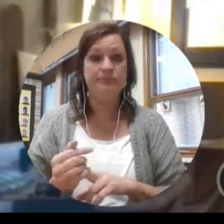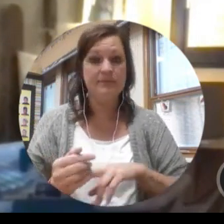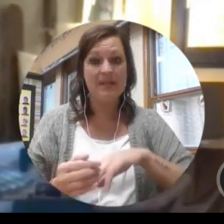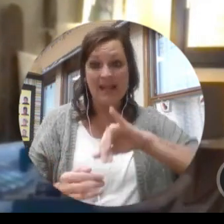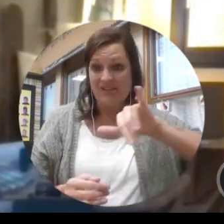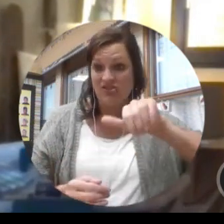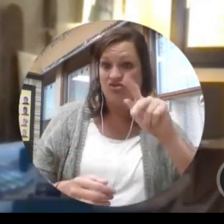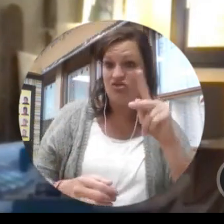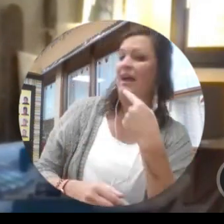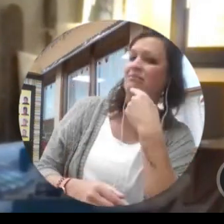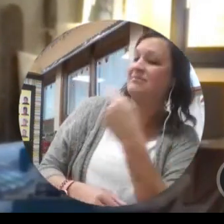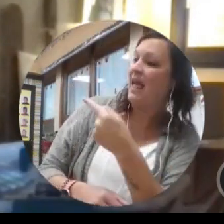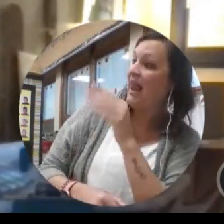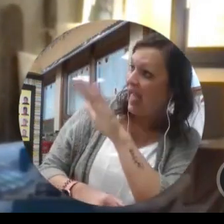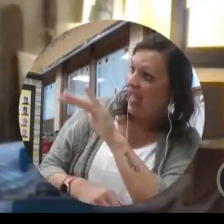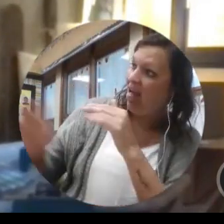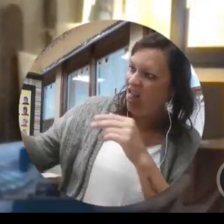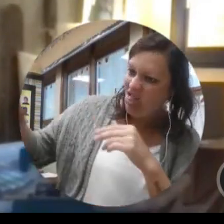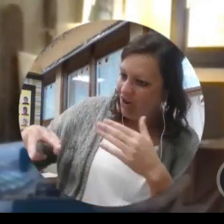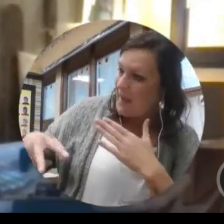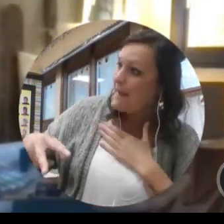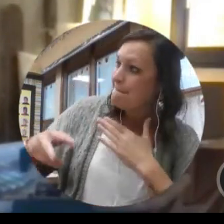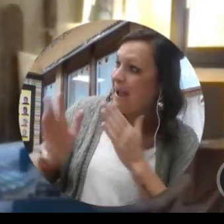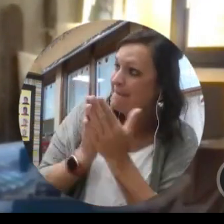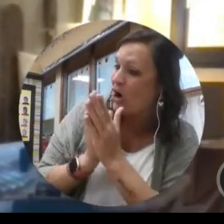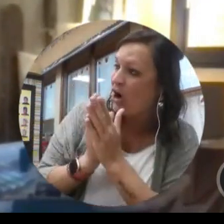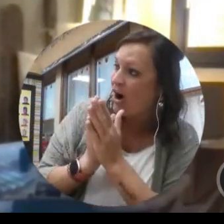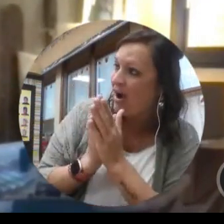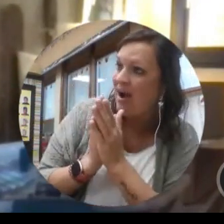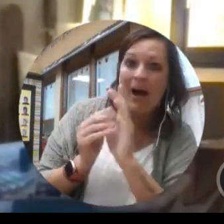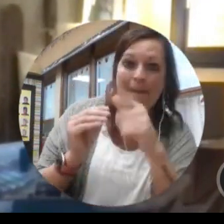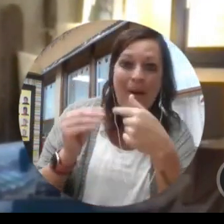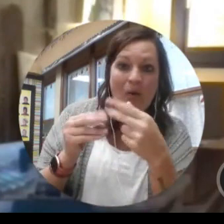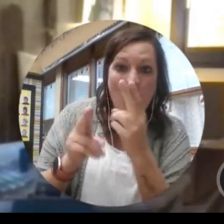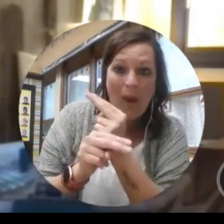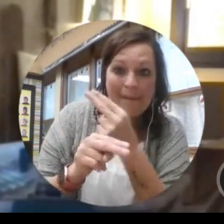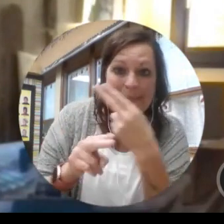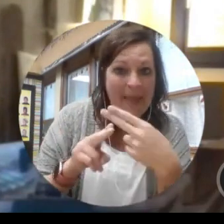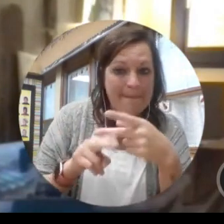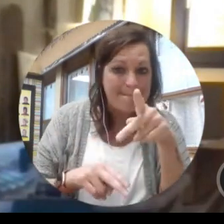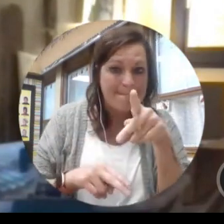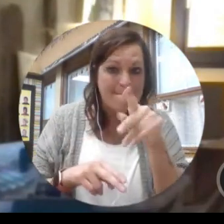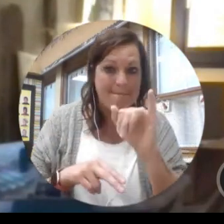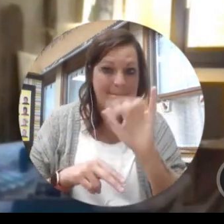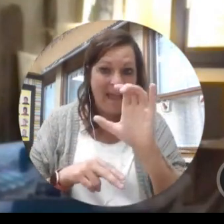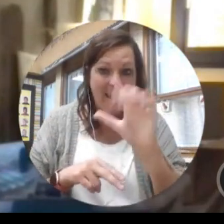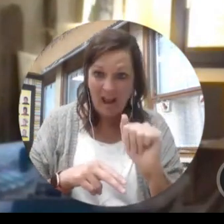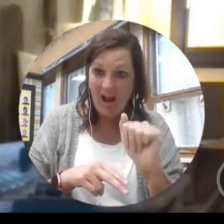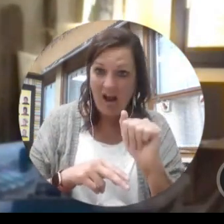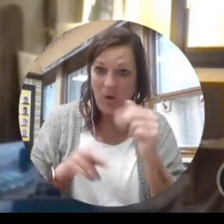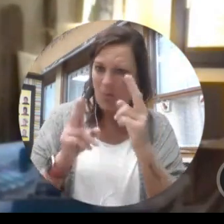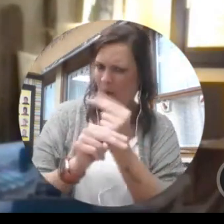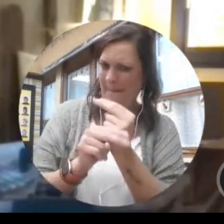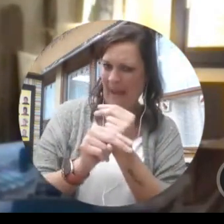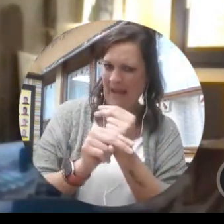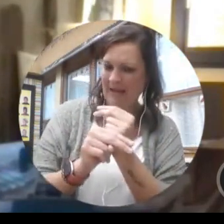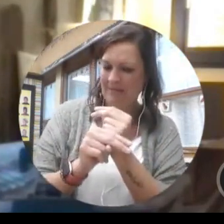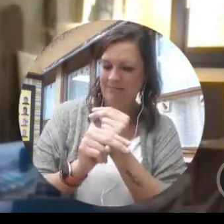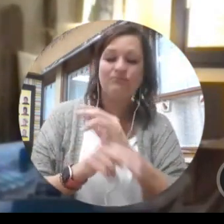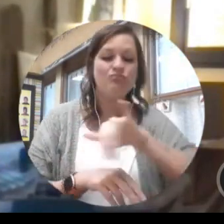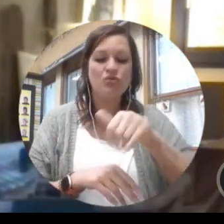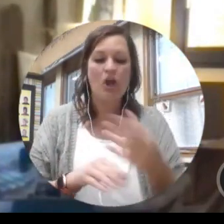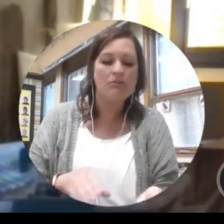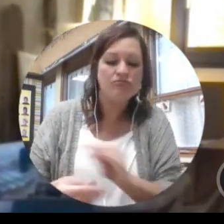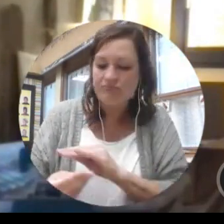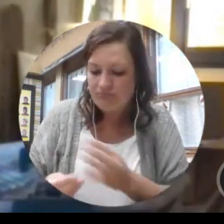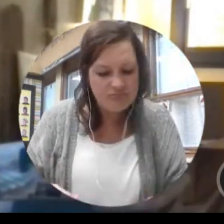is Lagomorpha, rabbits, hares, and pikas. "I've never heard of a pica," I said. "I'll have to look that up." Jack flipped the pages. I